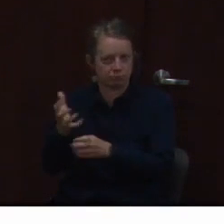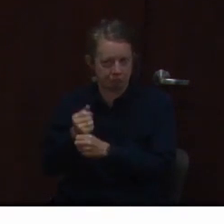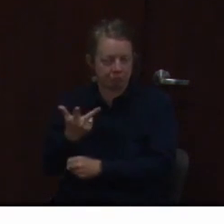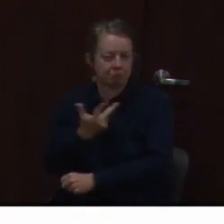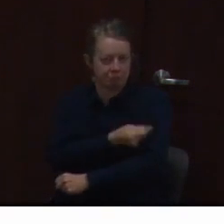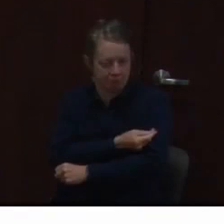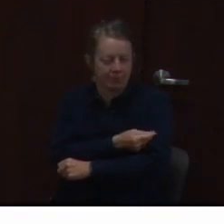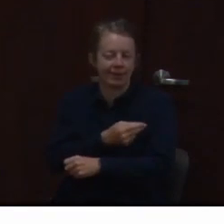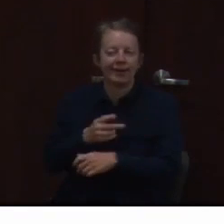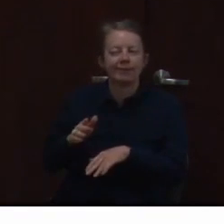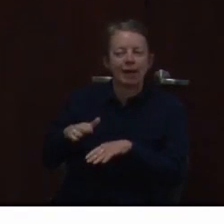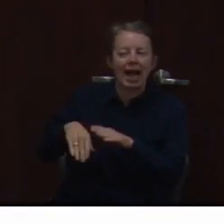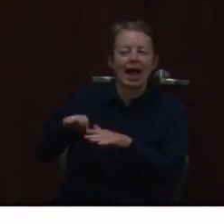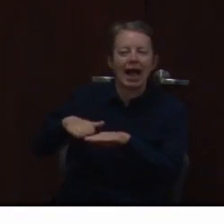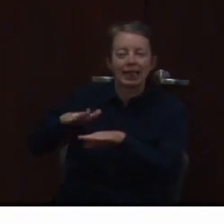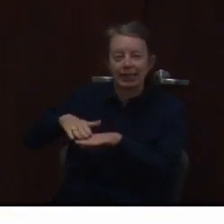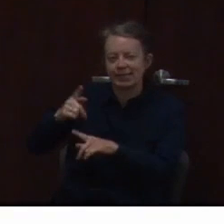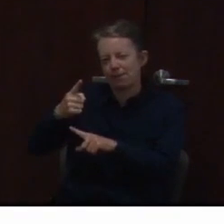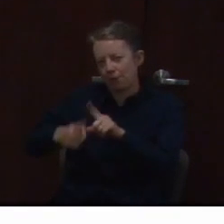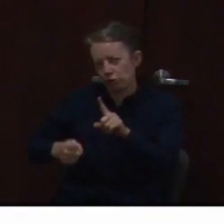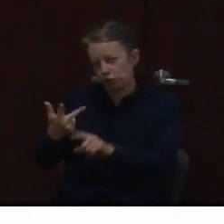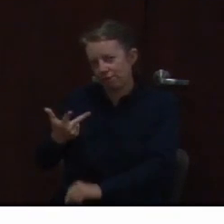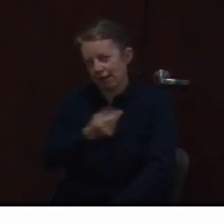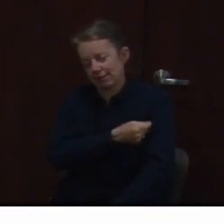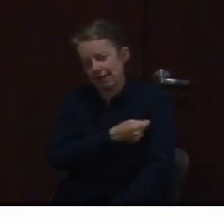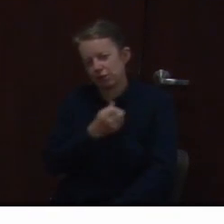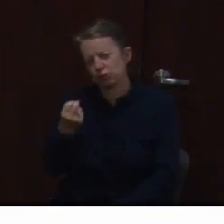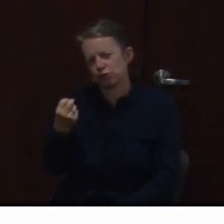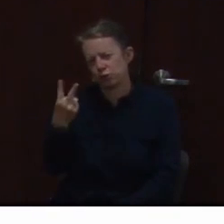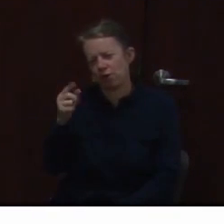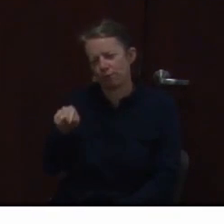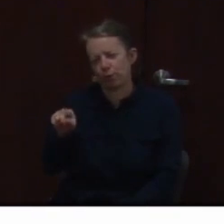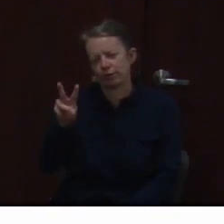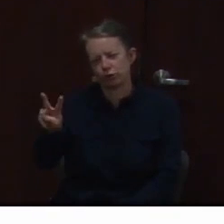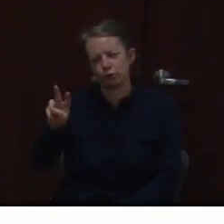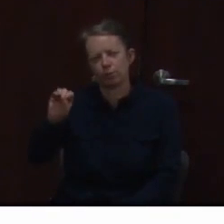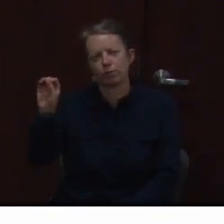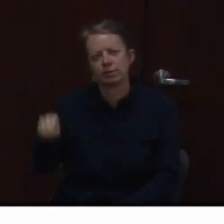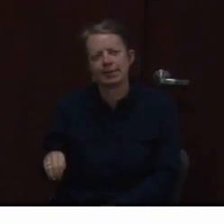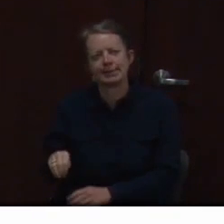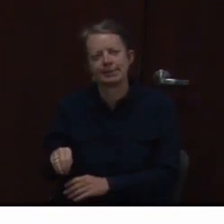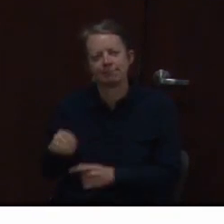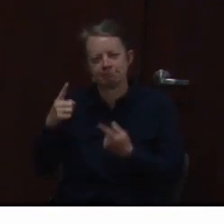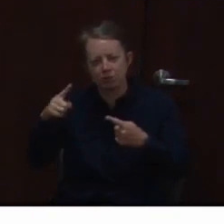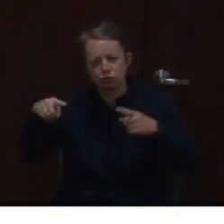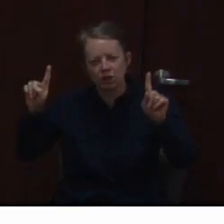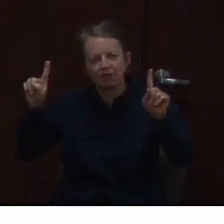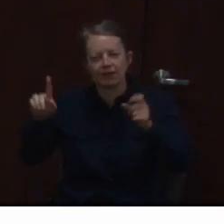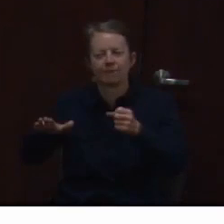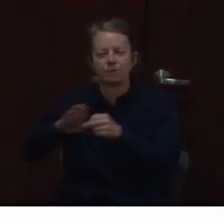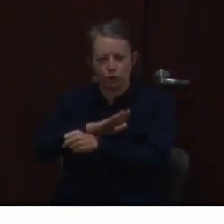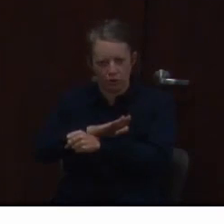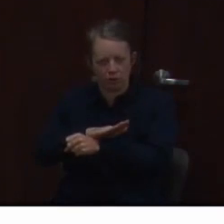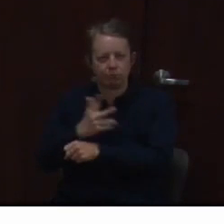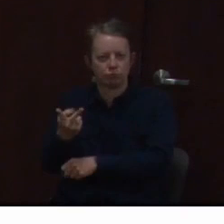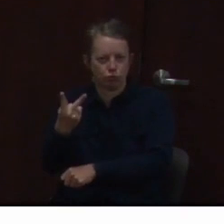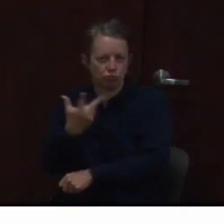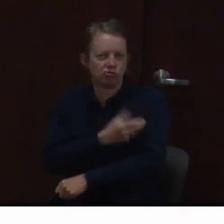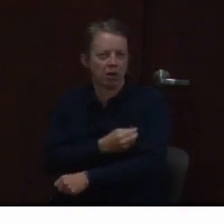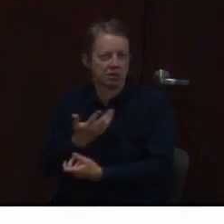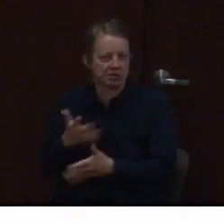achieving at least partial vaccination, and 12.2% achieving full